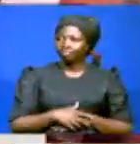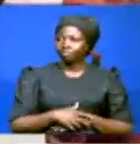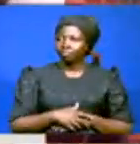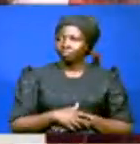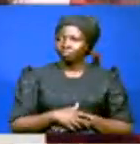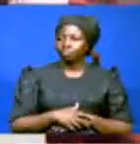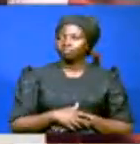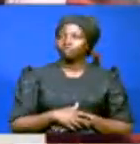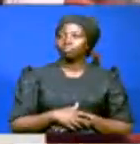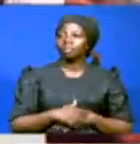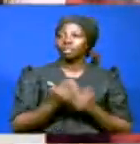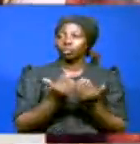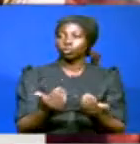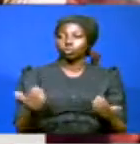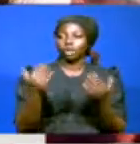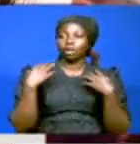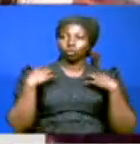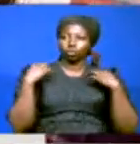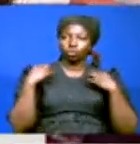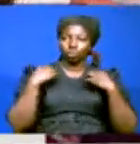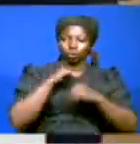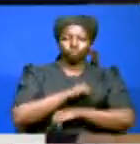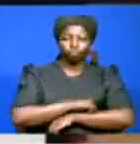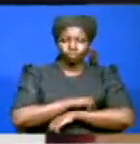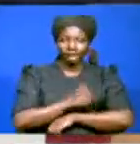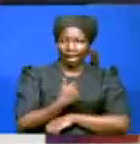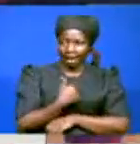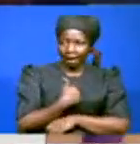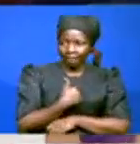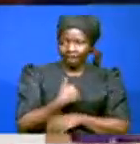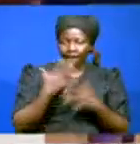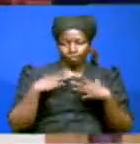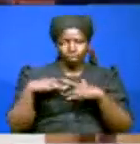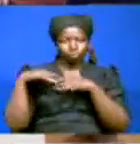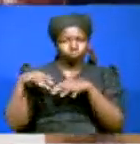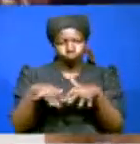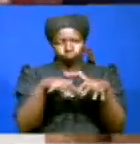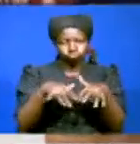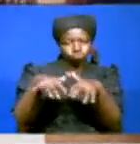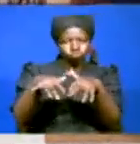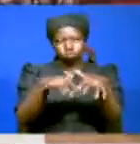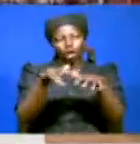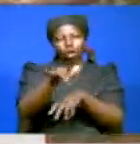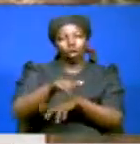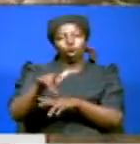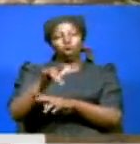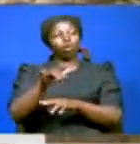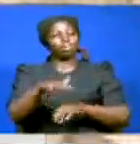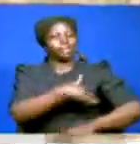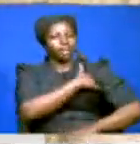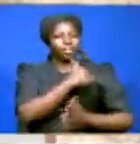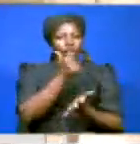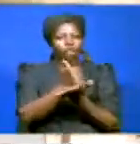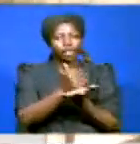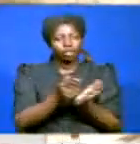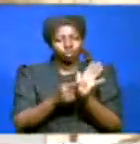their school uniforms, residents of Olongosua village marched to the local chief's office to present their grievances after a